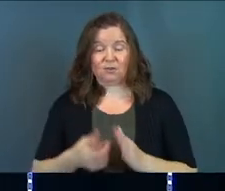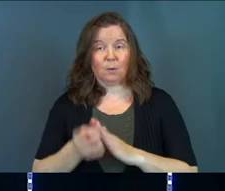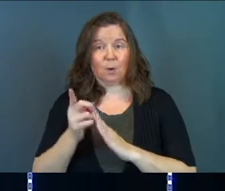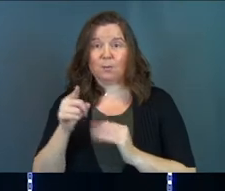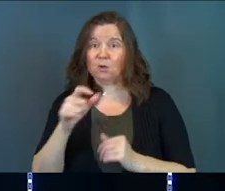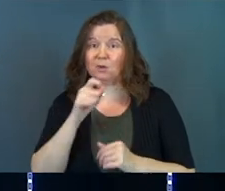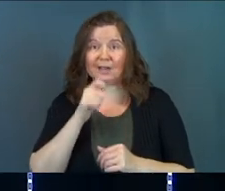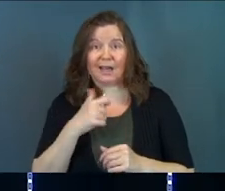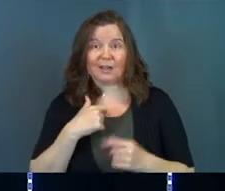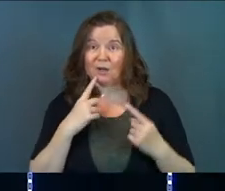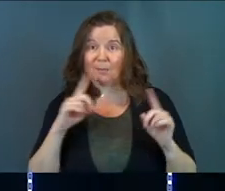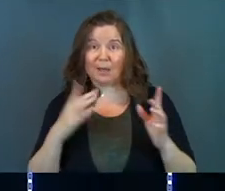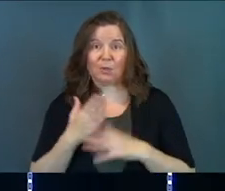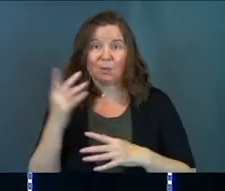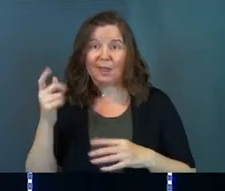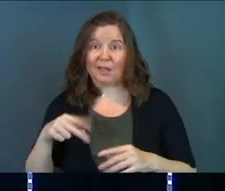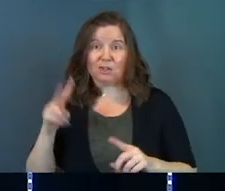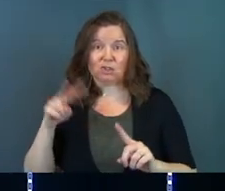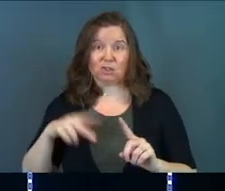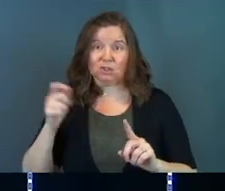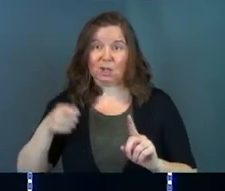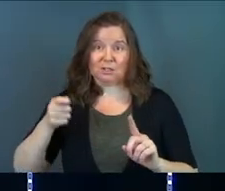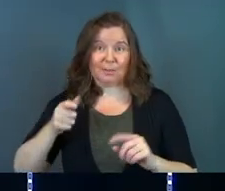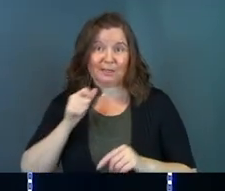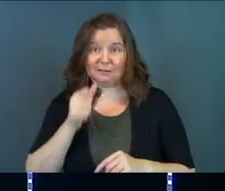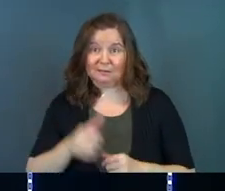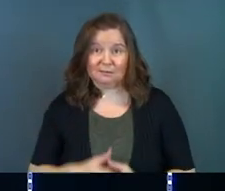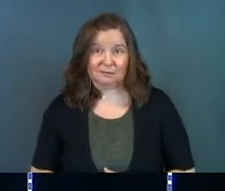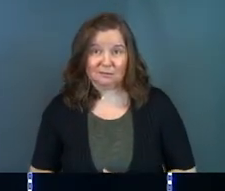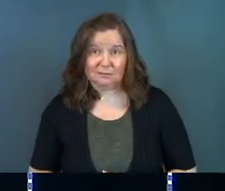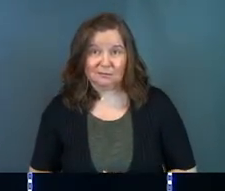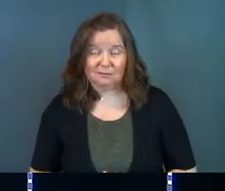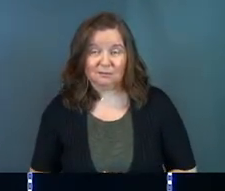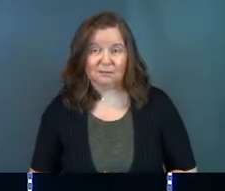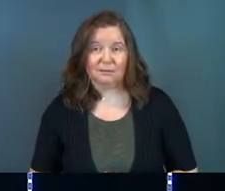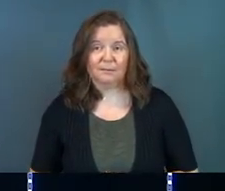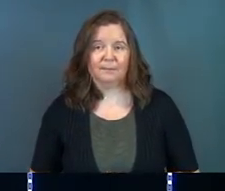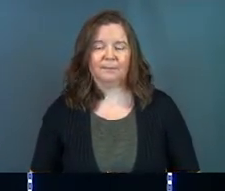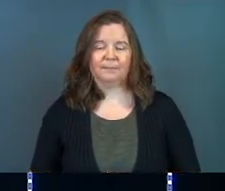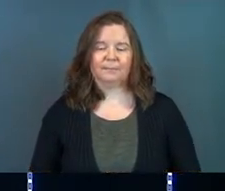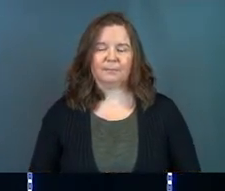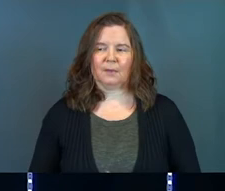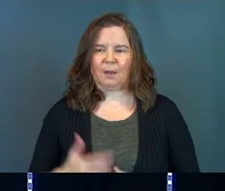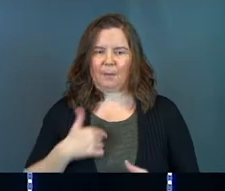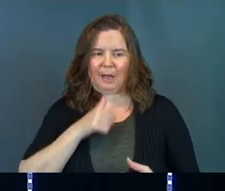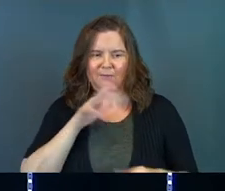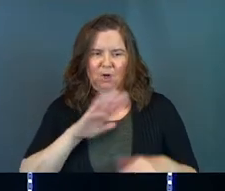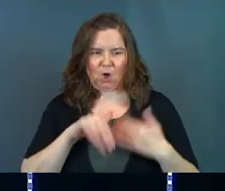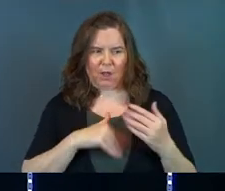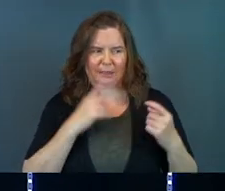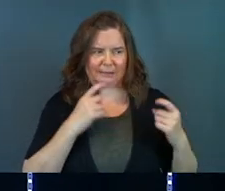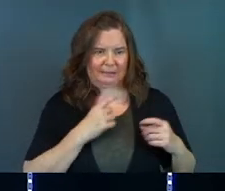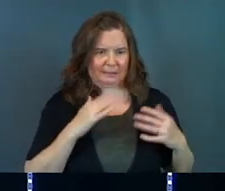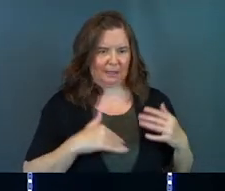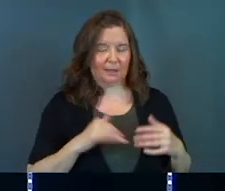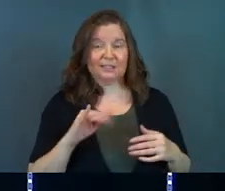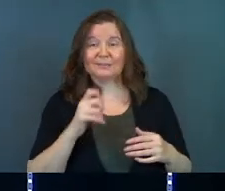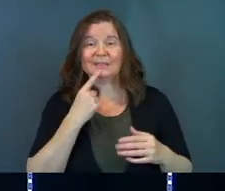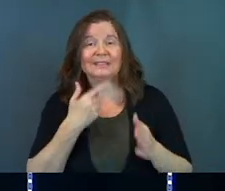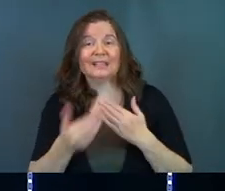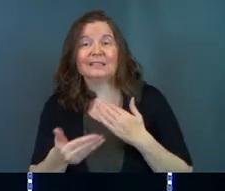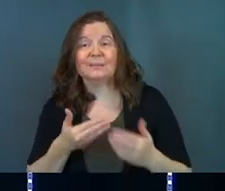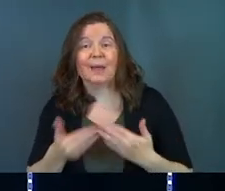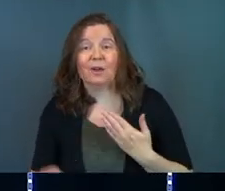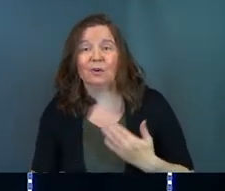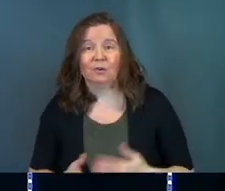had your moment, you're not going to make it through that judgment. You're like, well, I haven't done all the sins yet. James says it doesn't